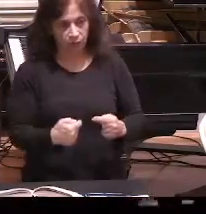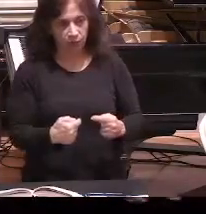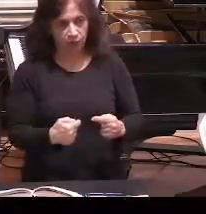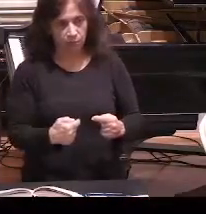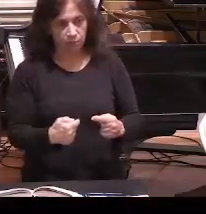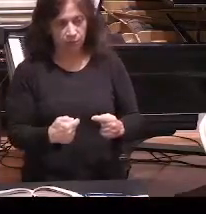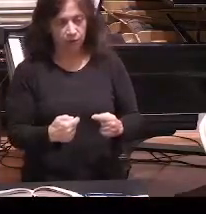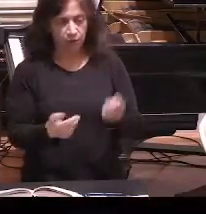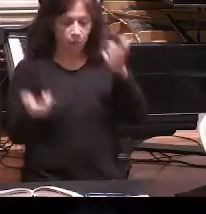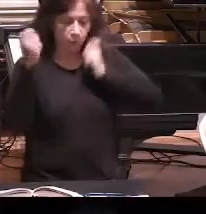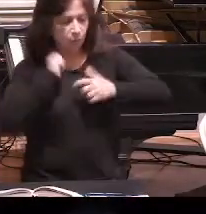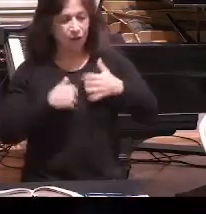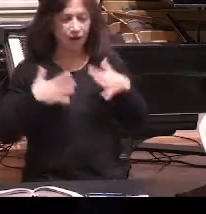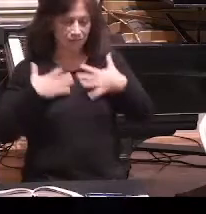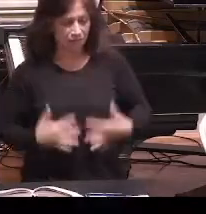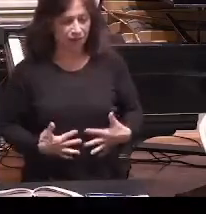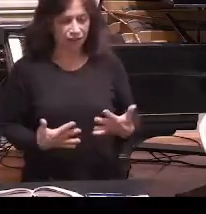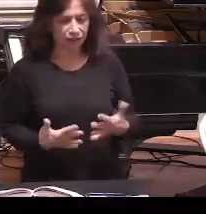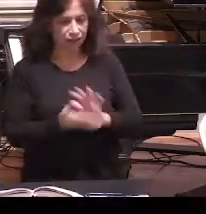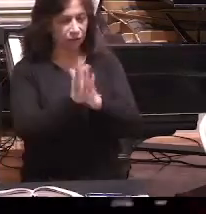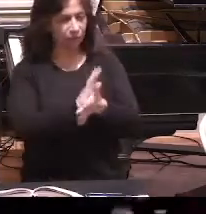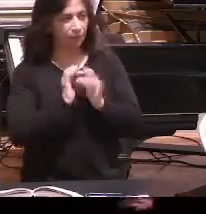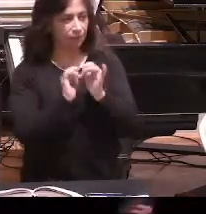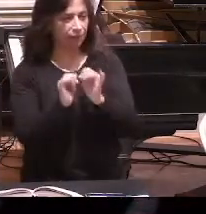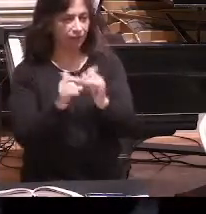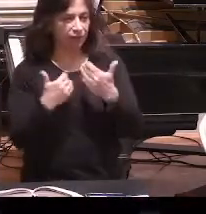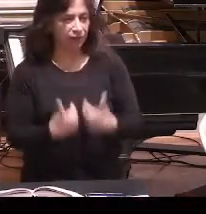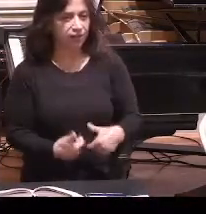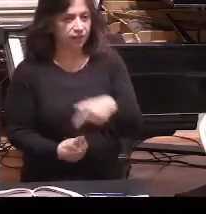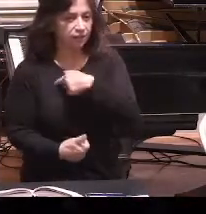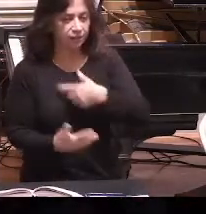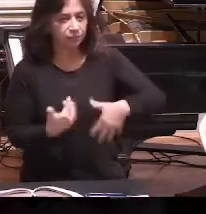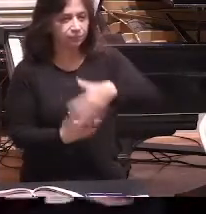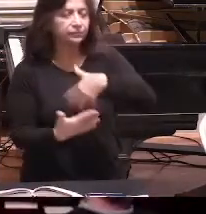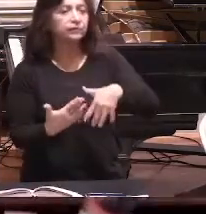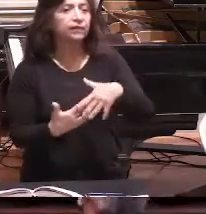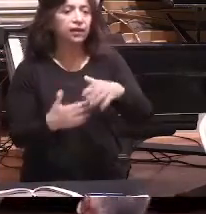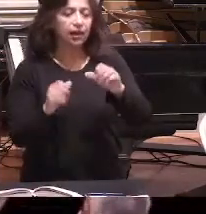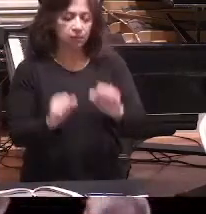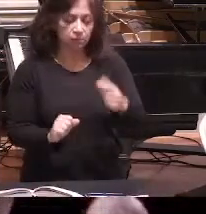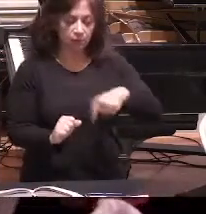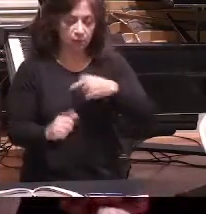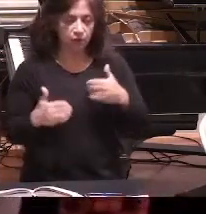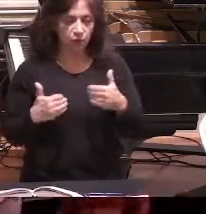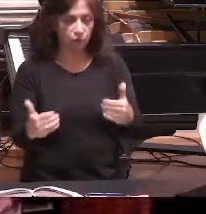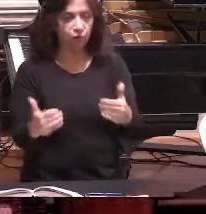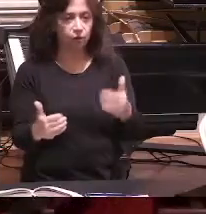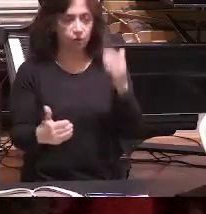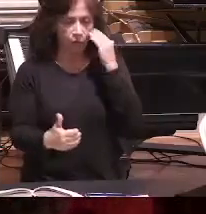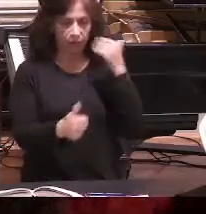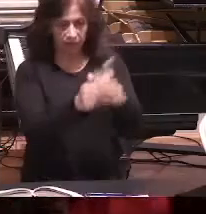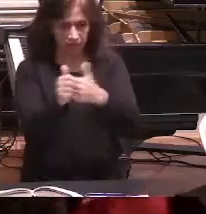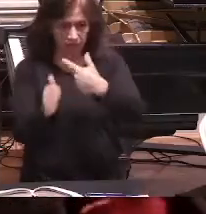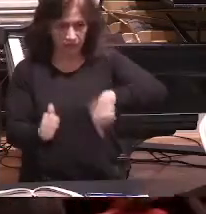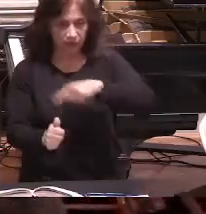on flesh to be one of us. And may we go forth knowing that each and every one of us